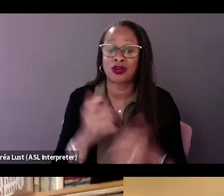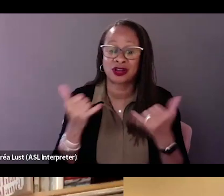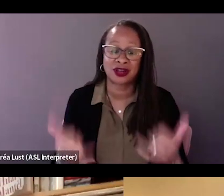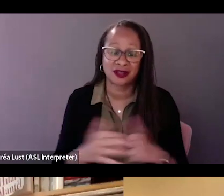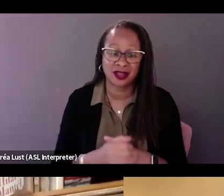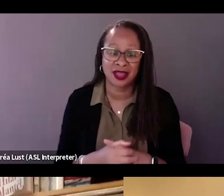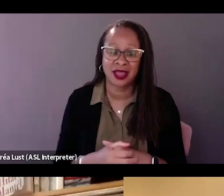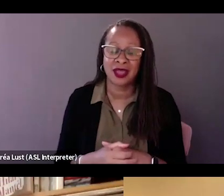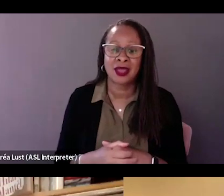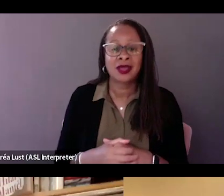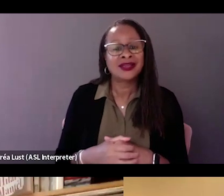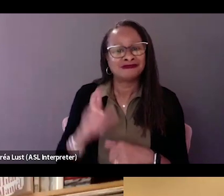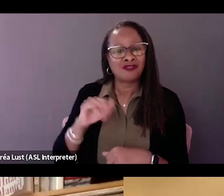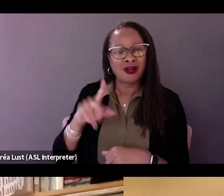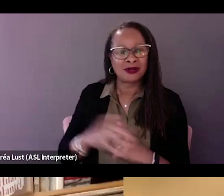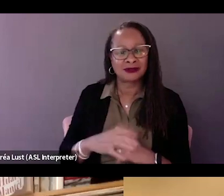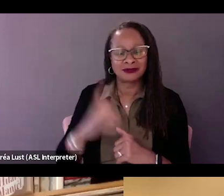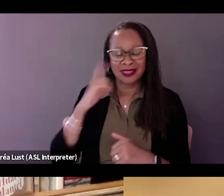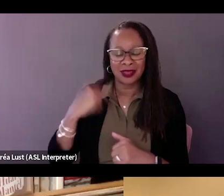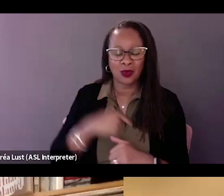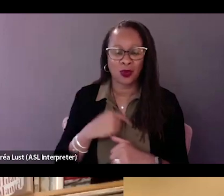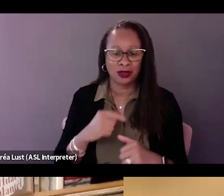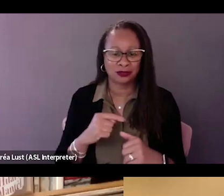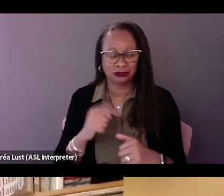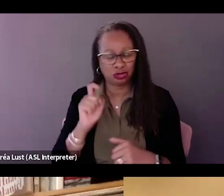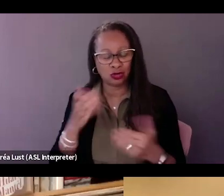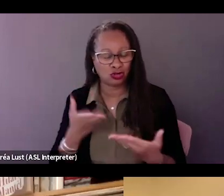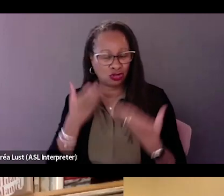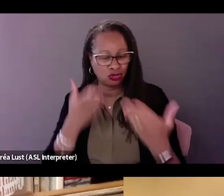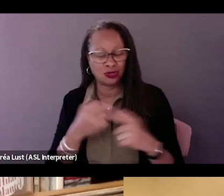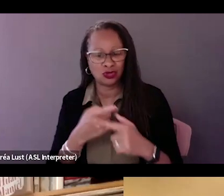Vinay, you've contributed to everybody's understanding of better journalism